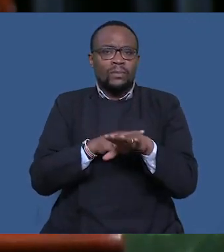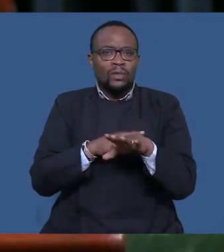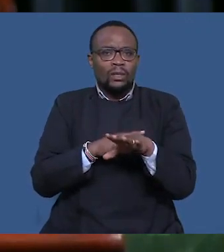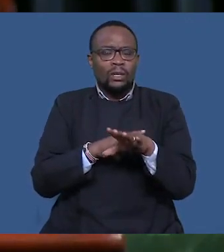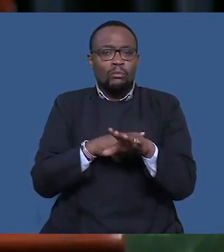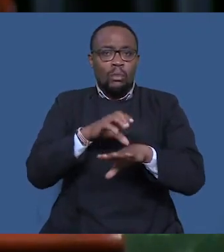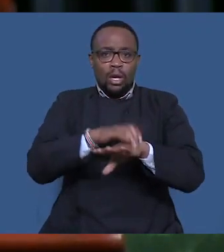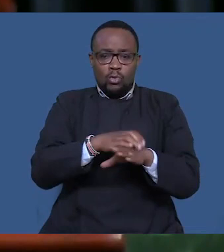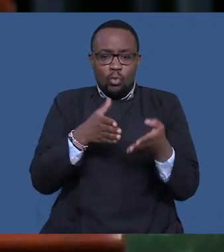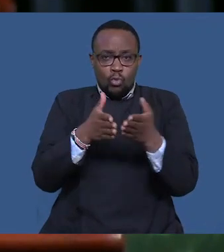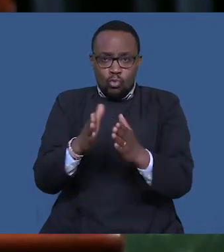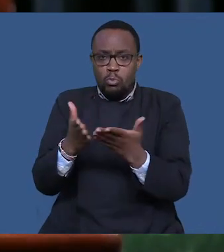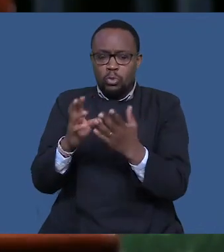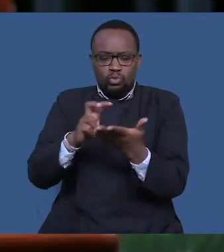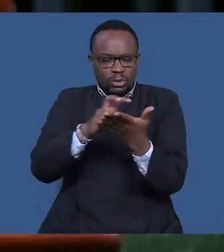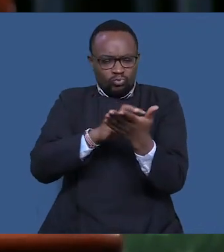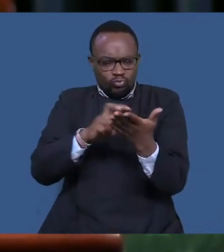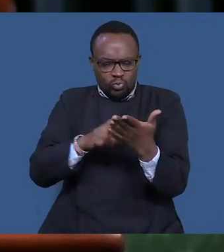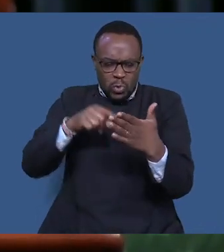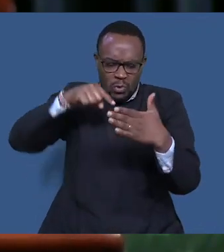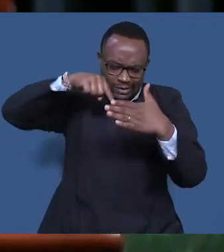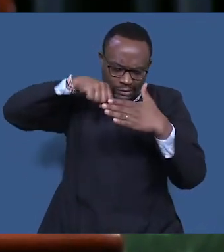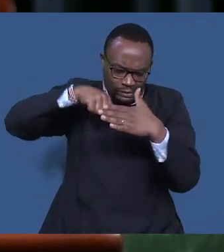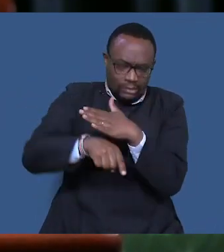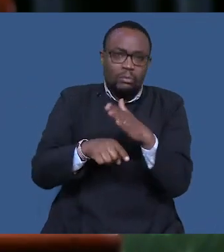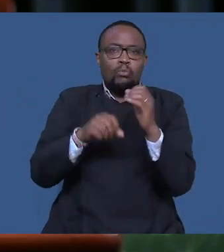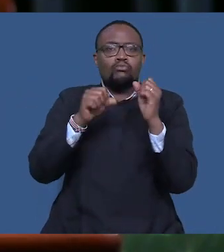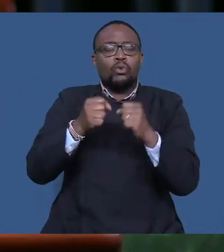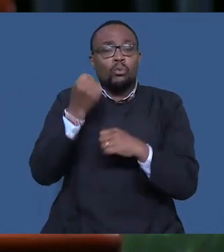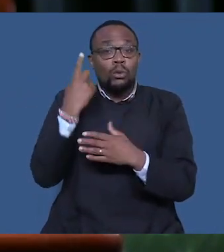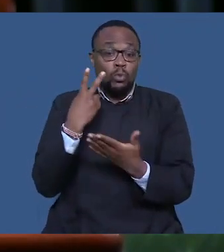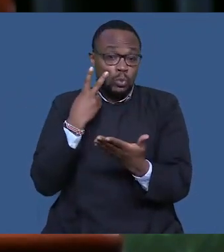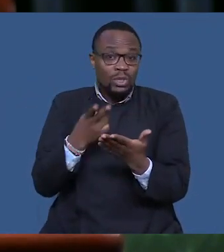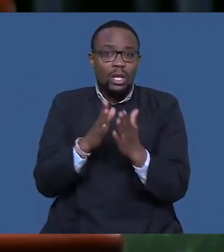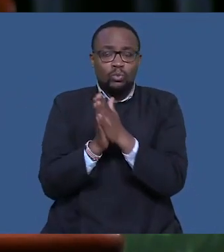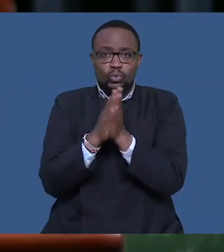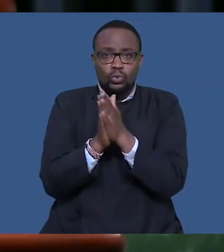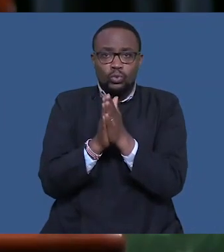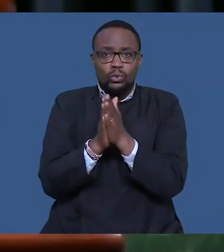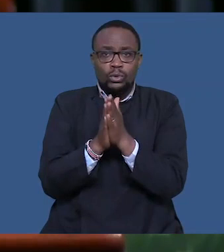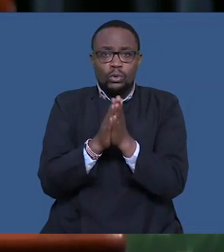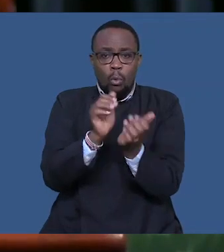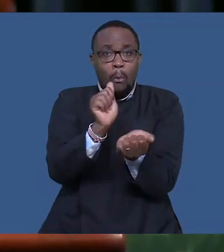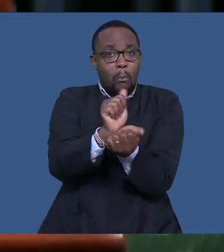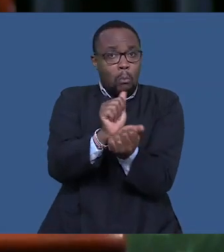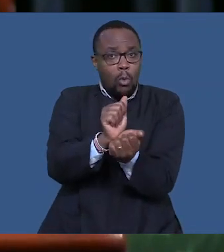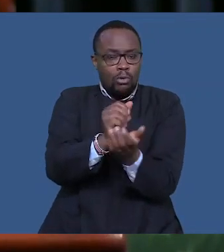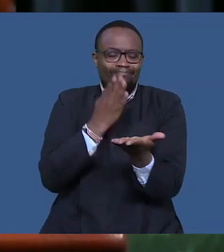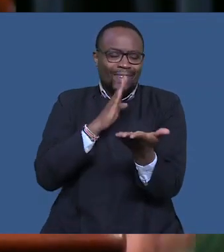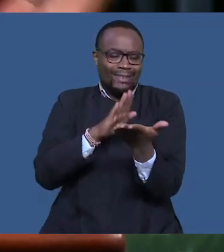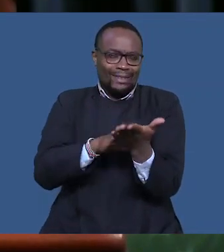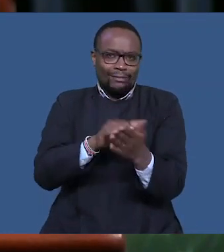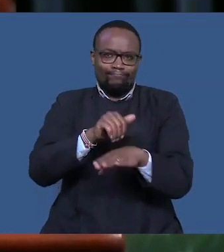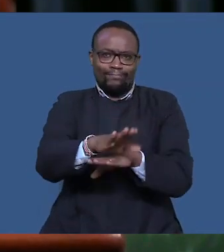get an opportunity to just do an in-depth study of the same, you will see that Paul is writing to Titus and